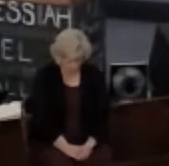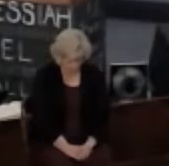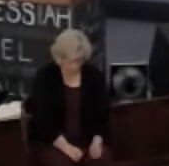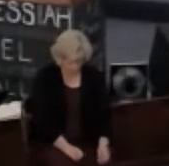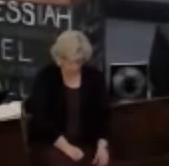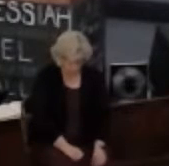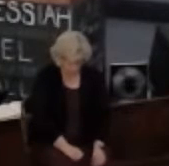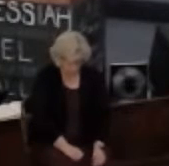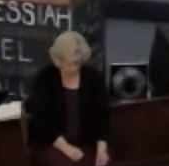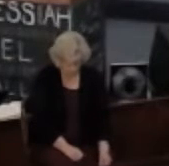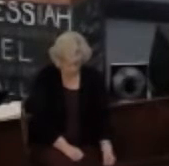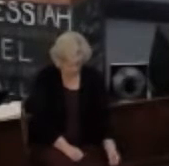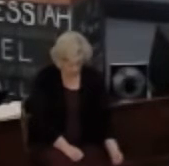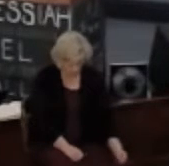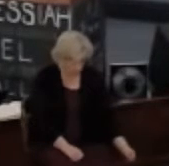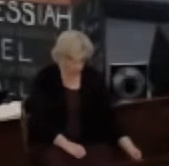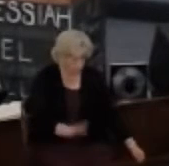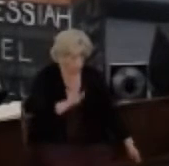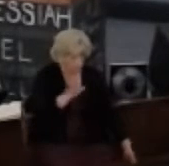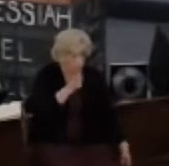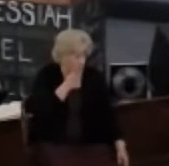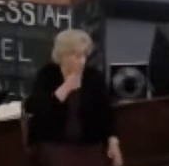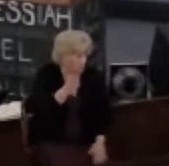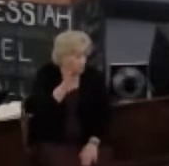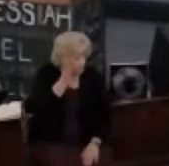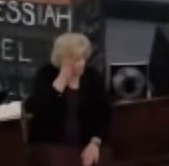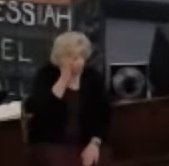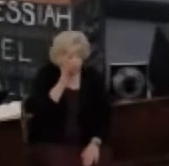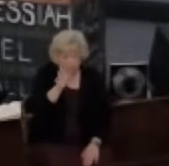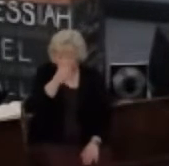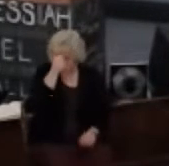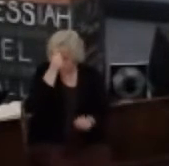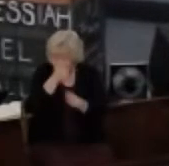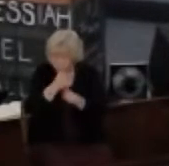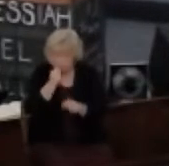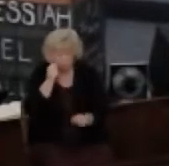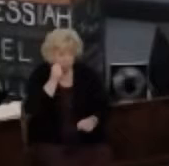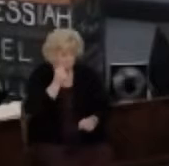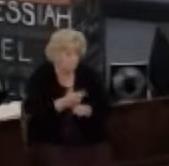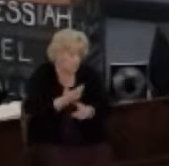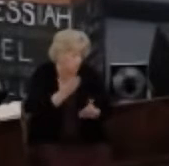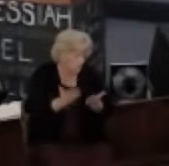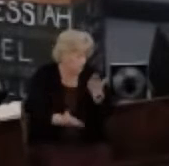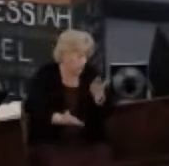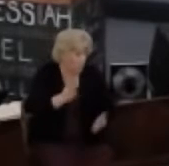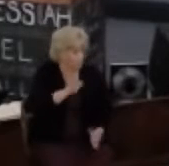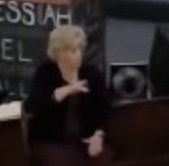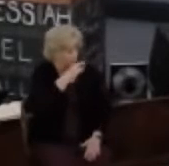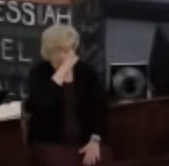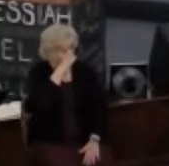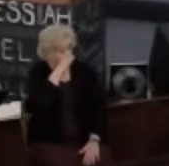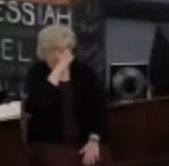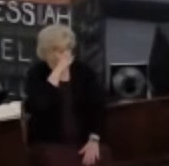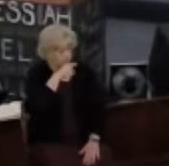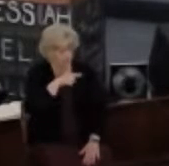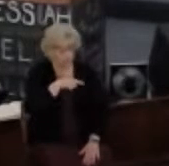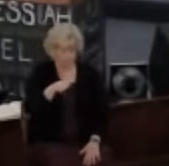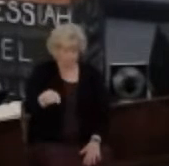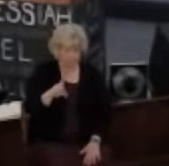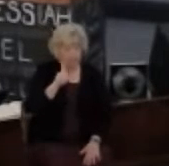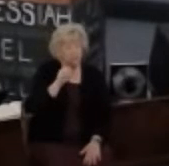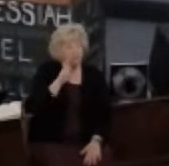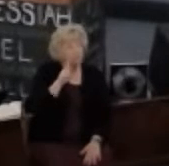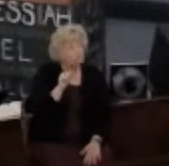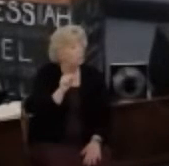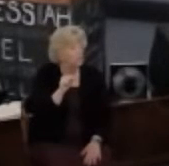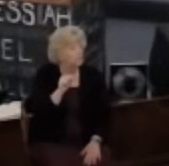How about your mom or your dad or your sister or your brother or your kids? Deuteronomy